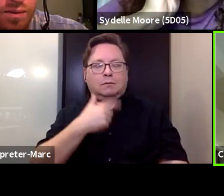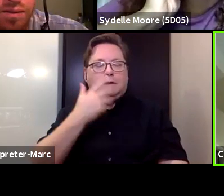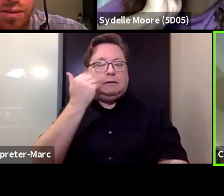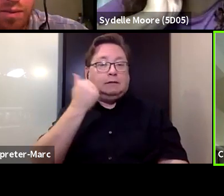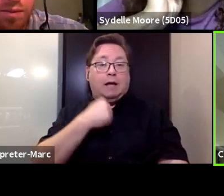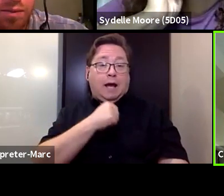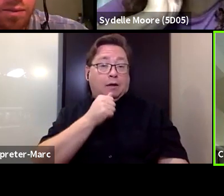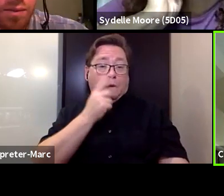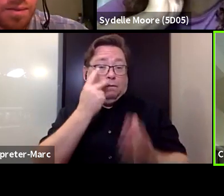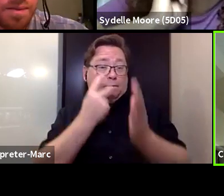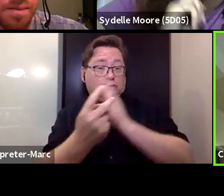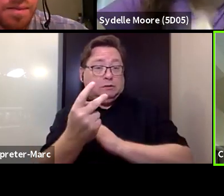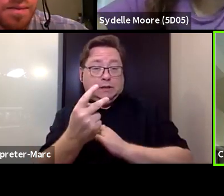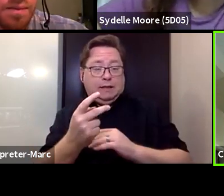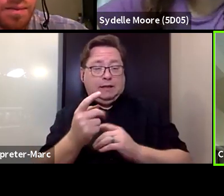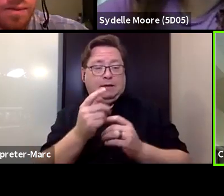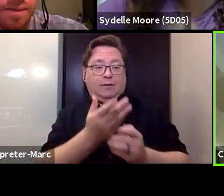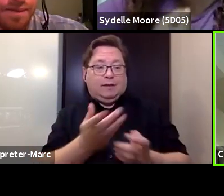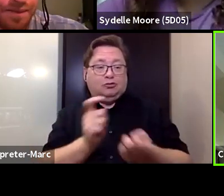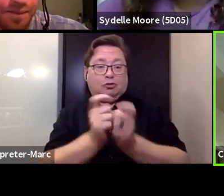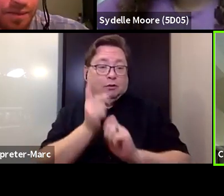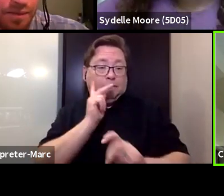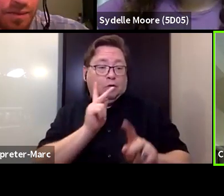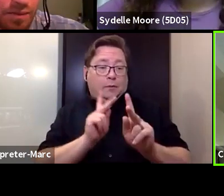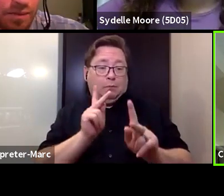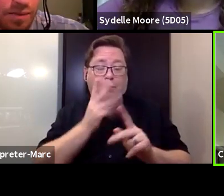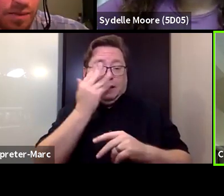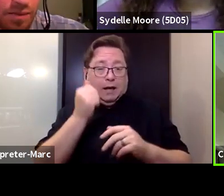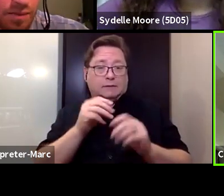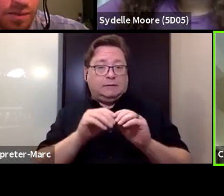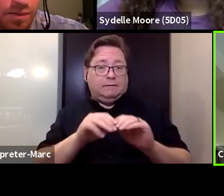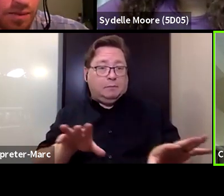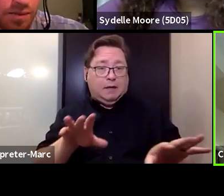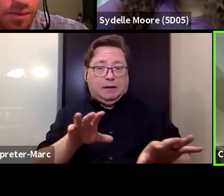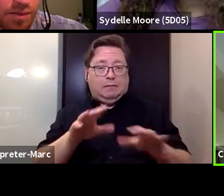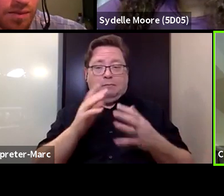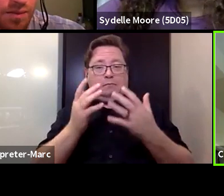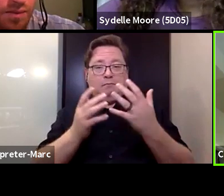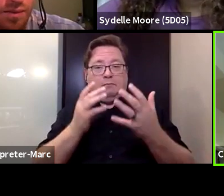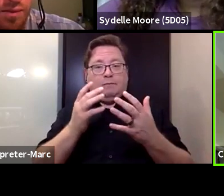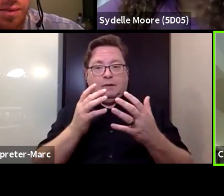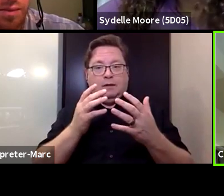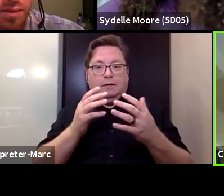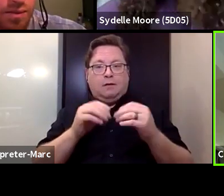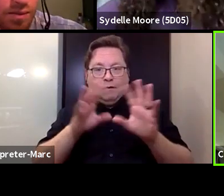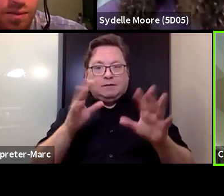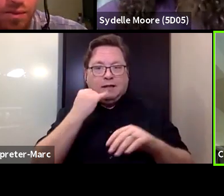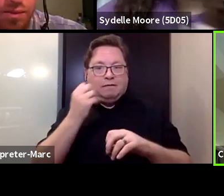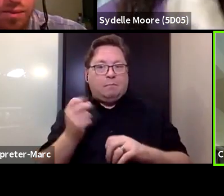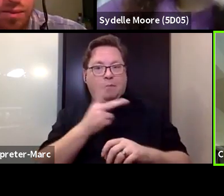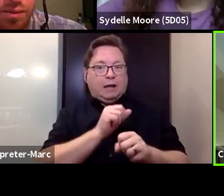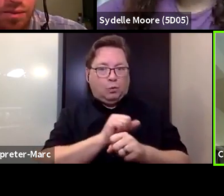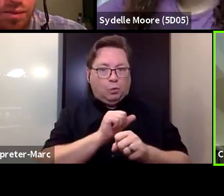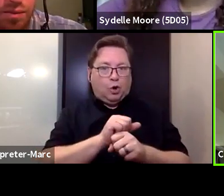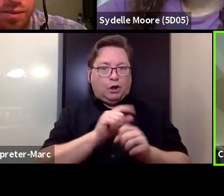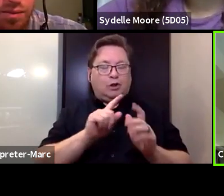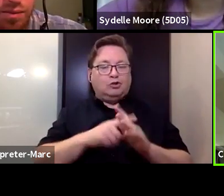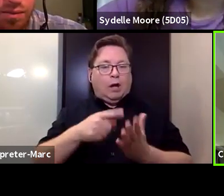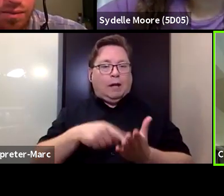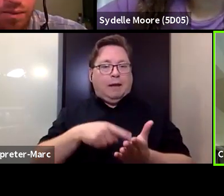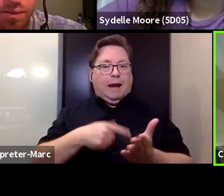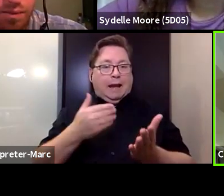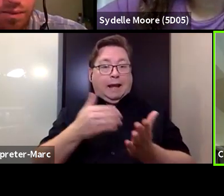things changing for a lot of people. And plus, financially, if you do go back to work and start being repaid, you're still in a